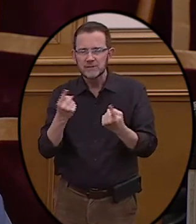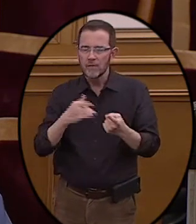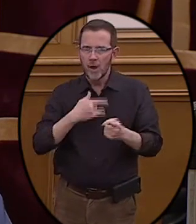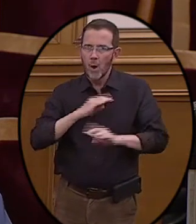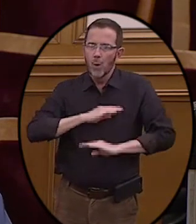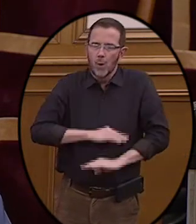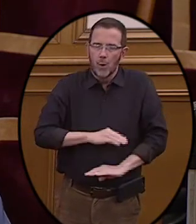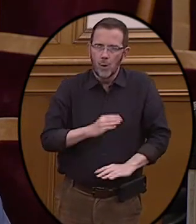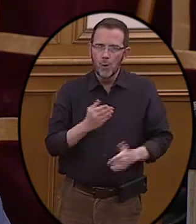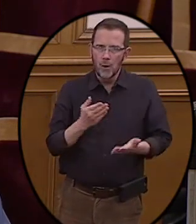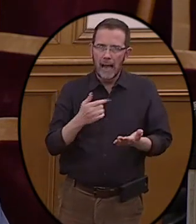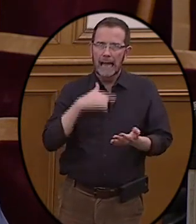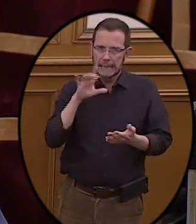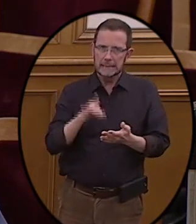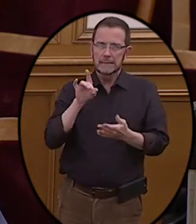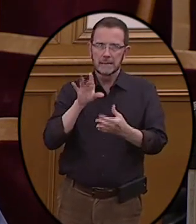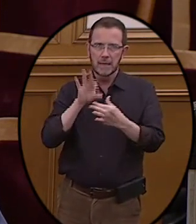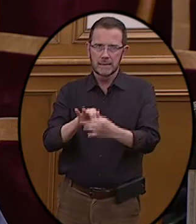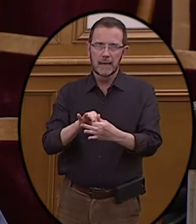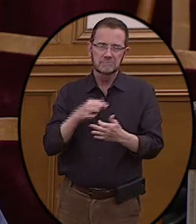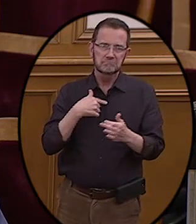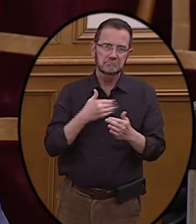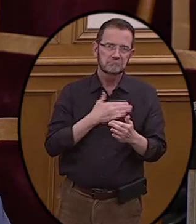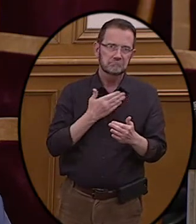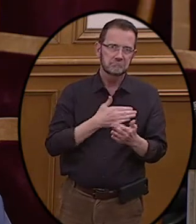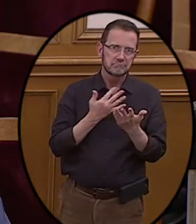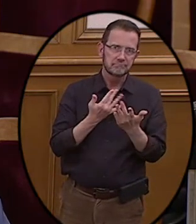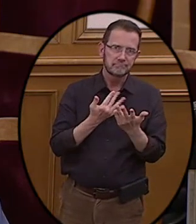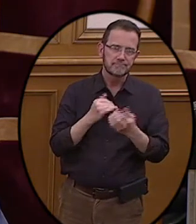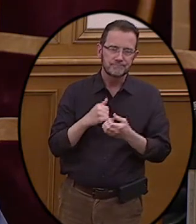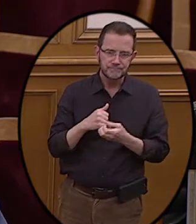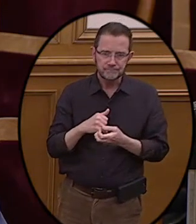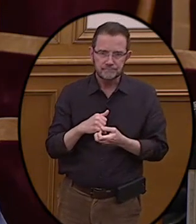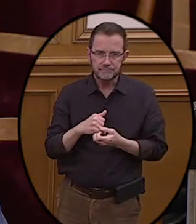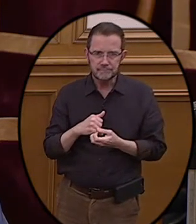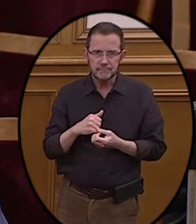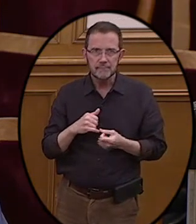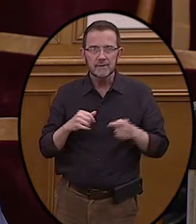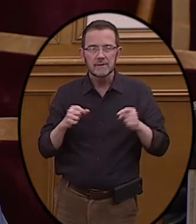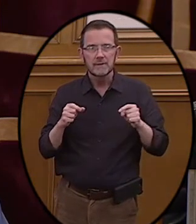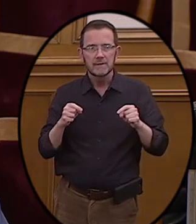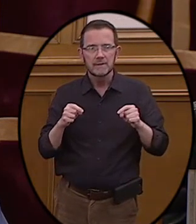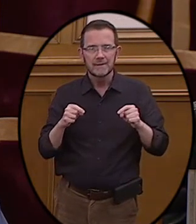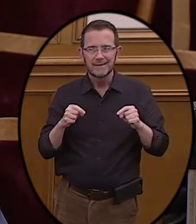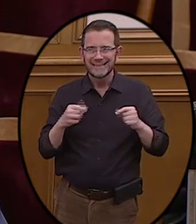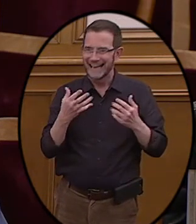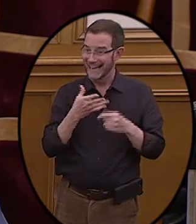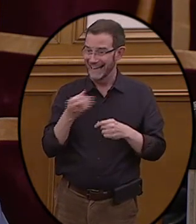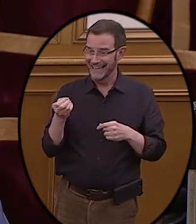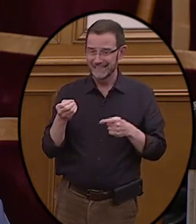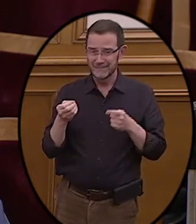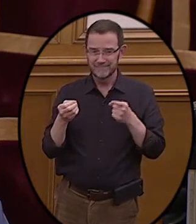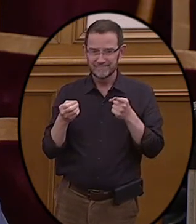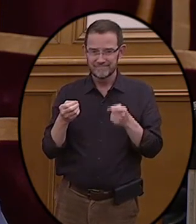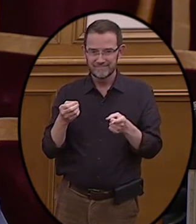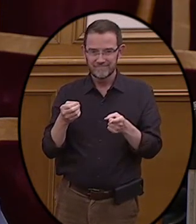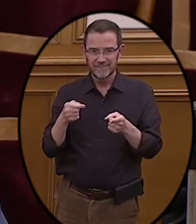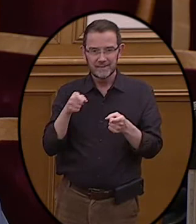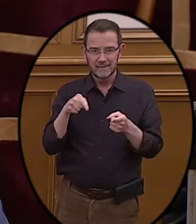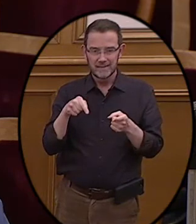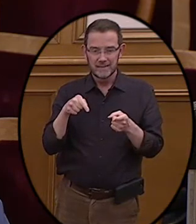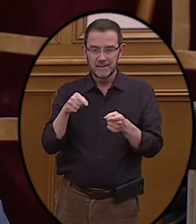like to really encourage this office to rethink the 2-day electronic